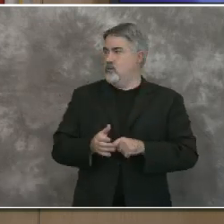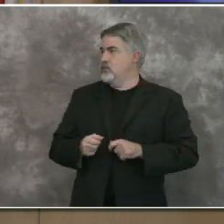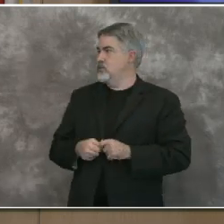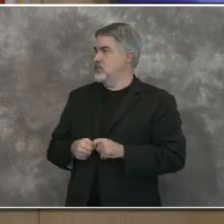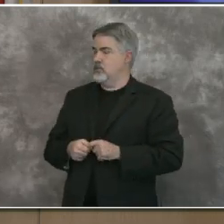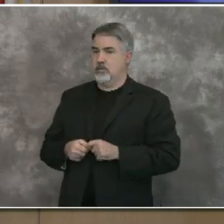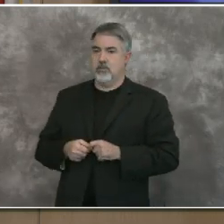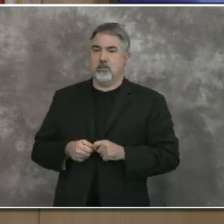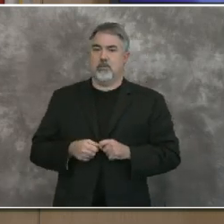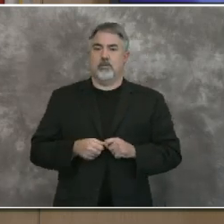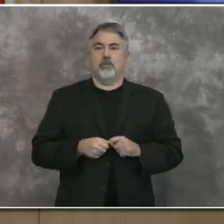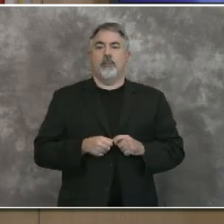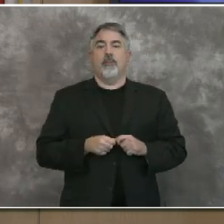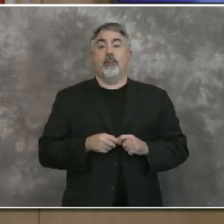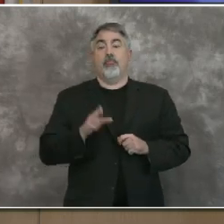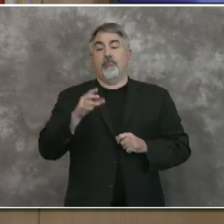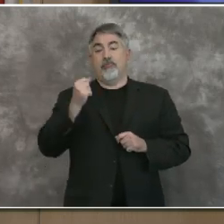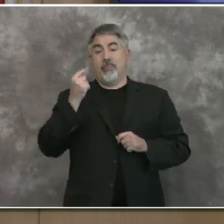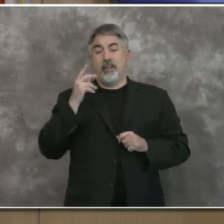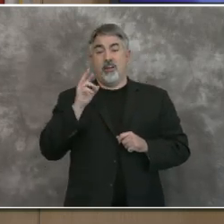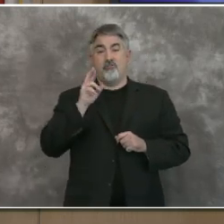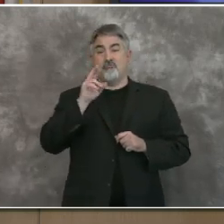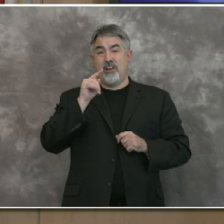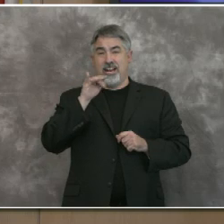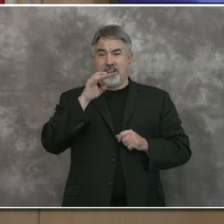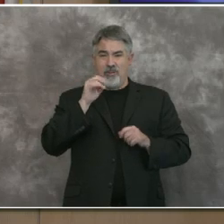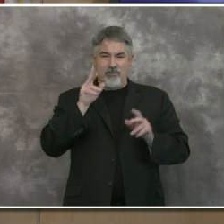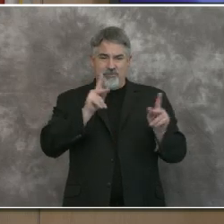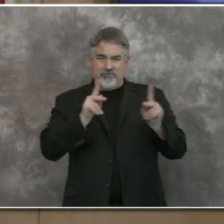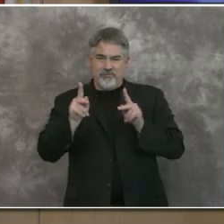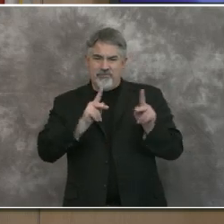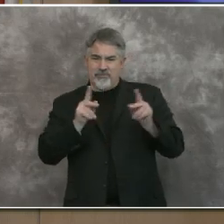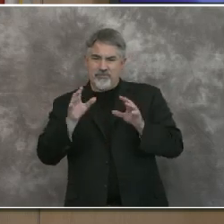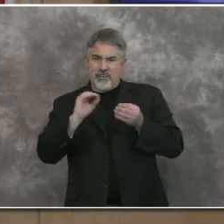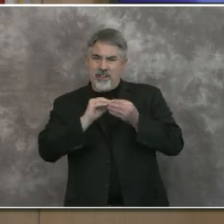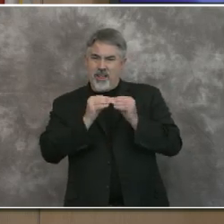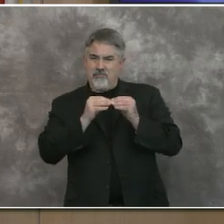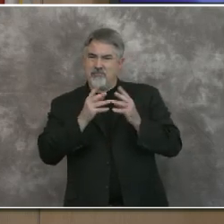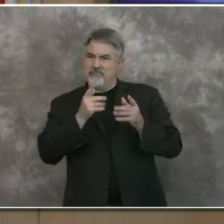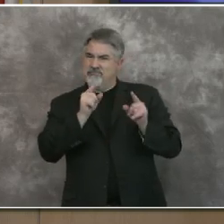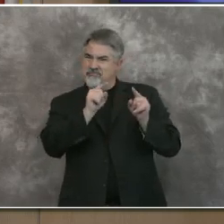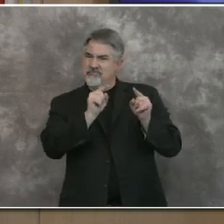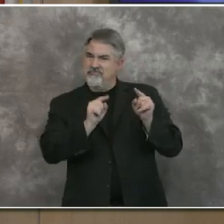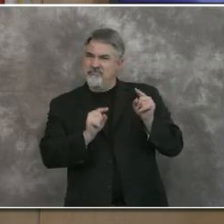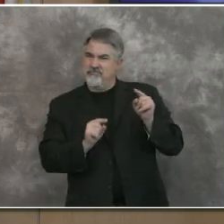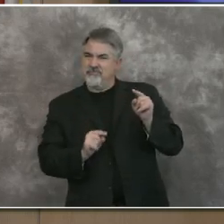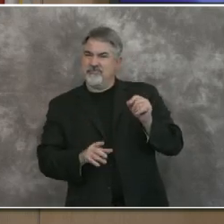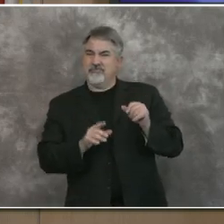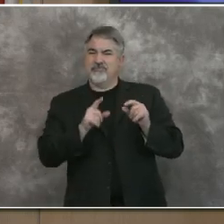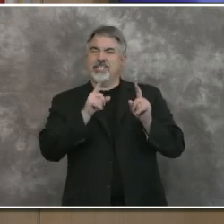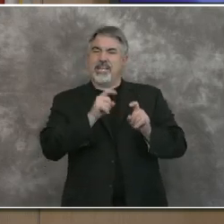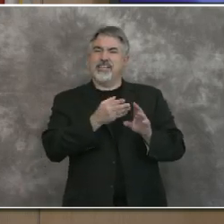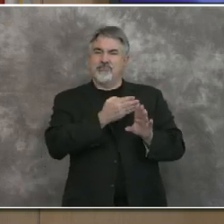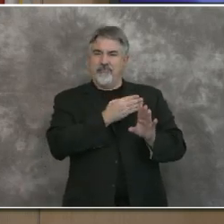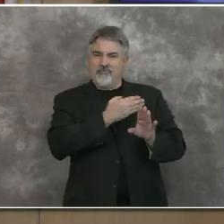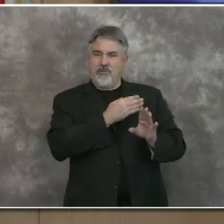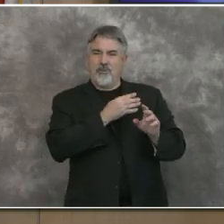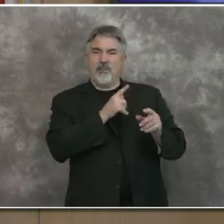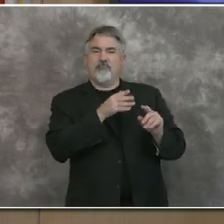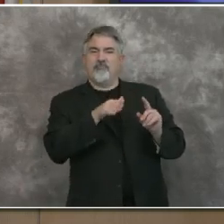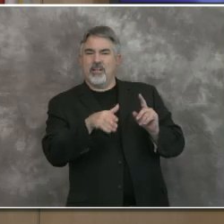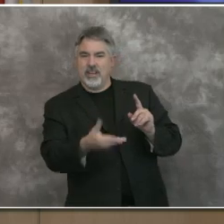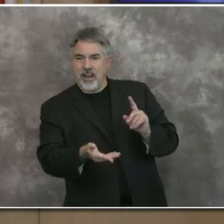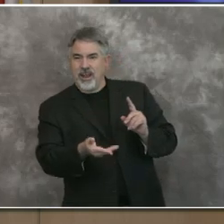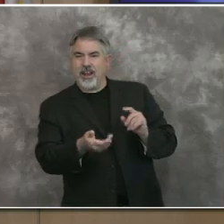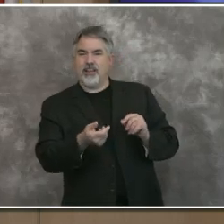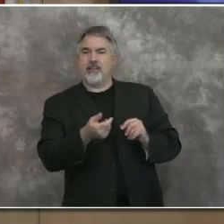of those? Almost all of them are individuals who are tested before they die. We have perhaps less than a